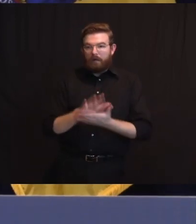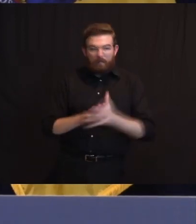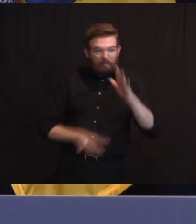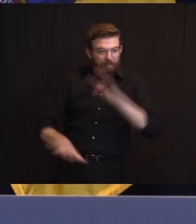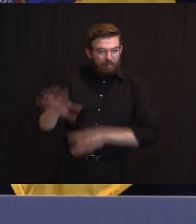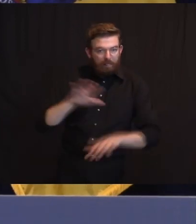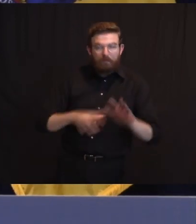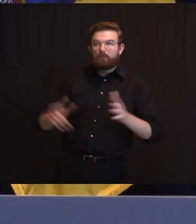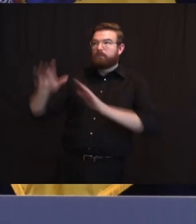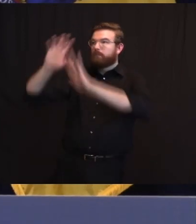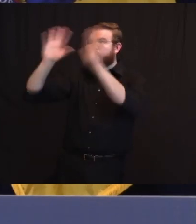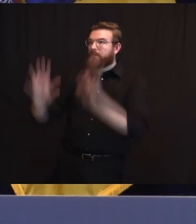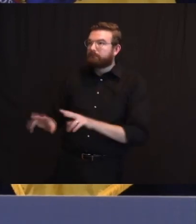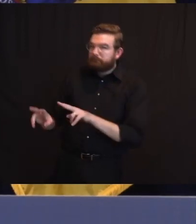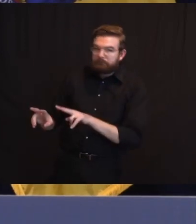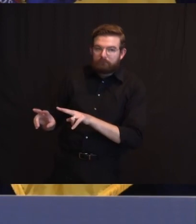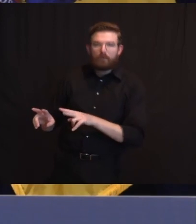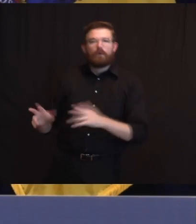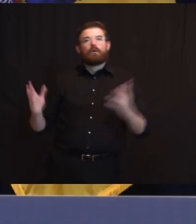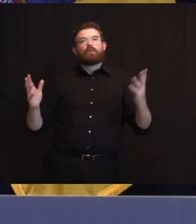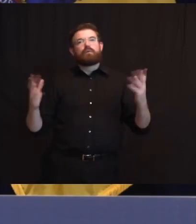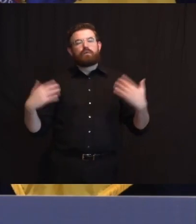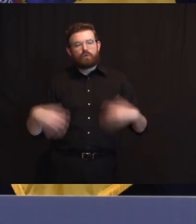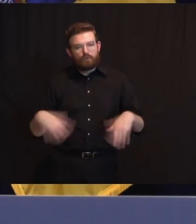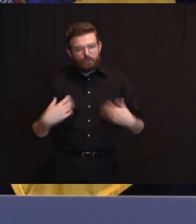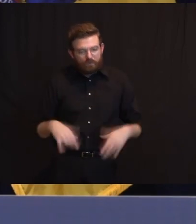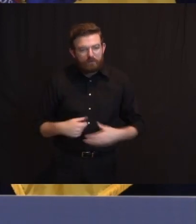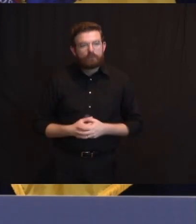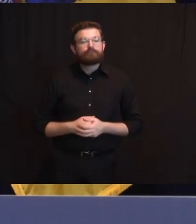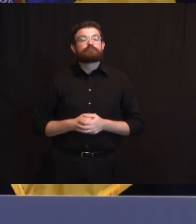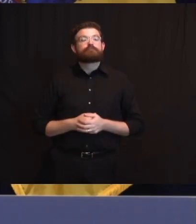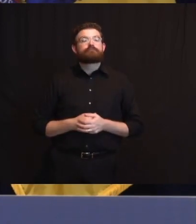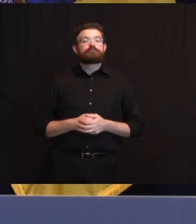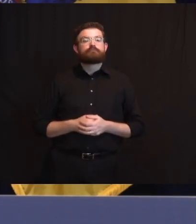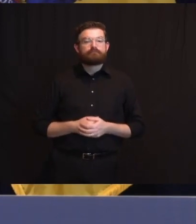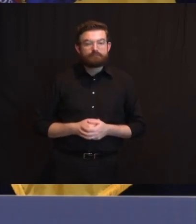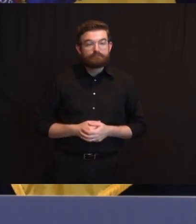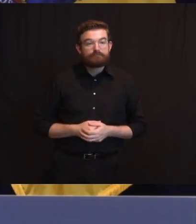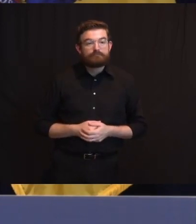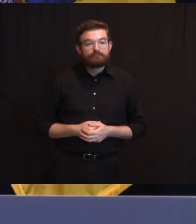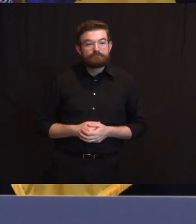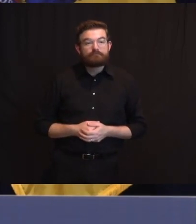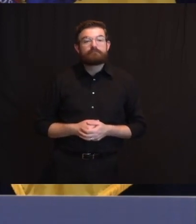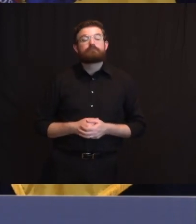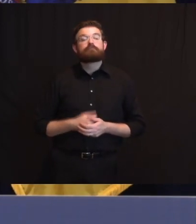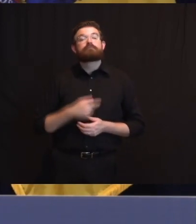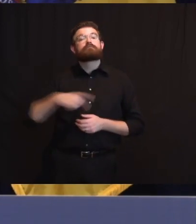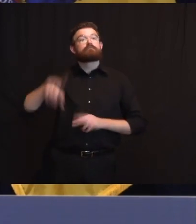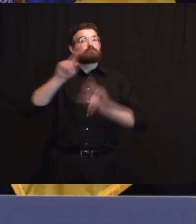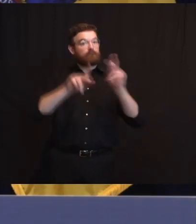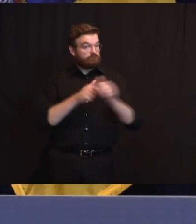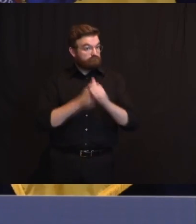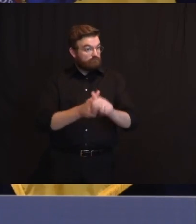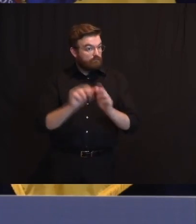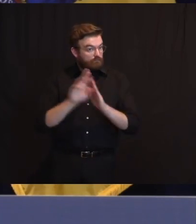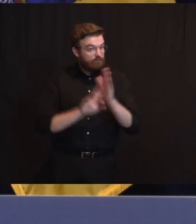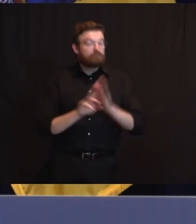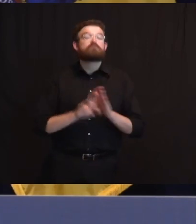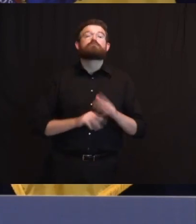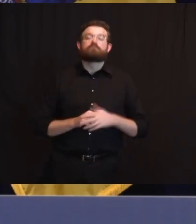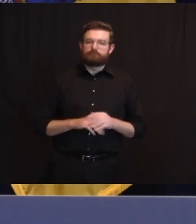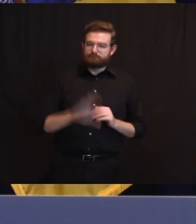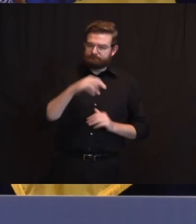et cetera. One thing on compliance, which we've spoken about, and it's probably an obvious point, but I want to make sure folks are thinking